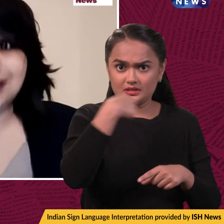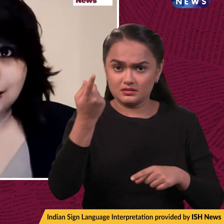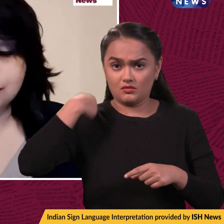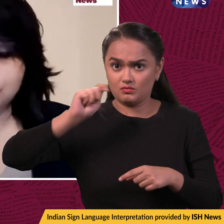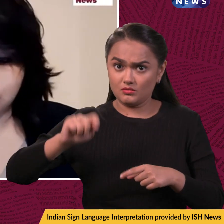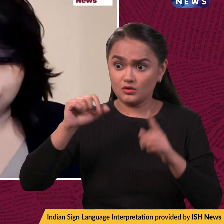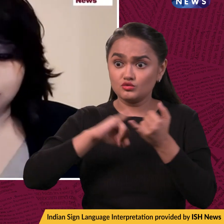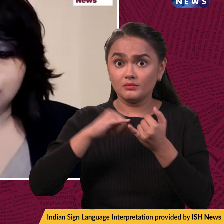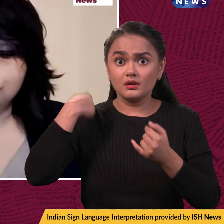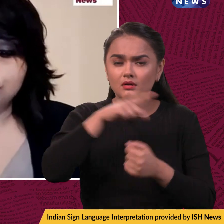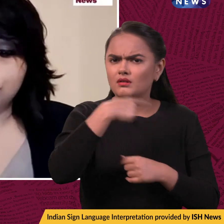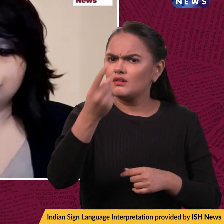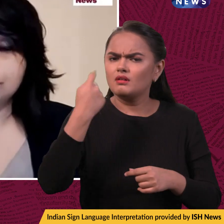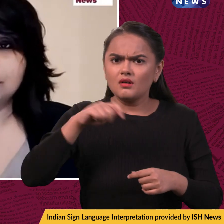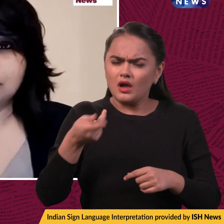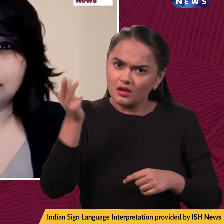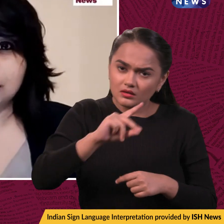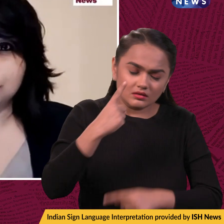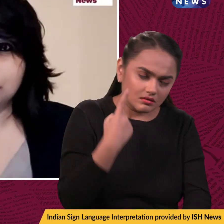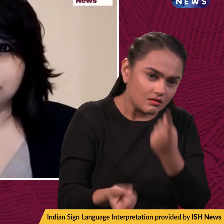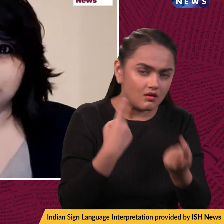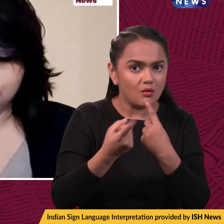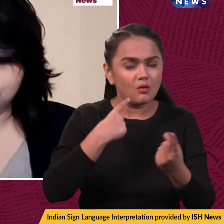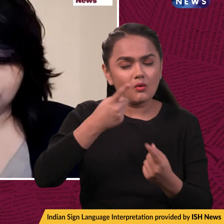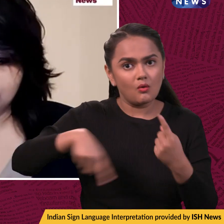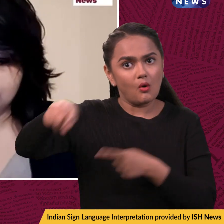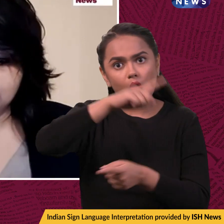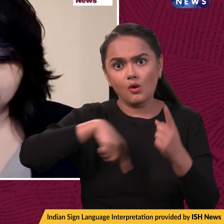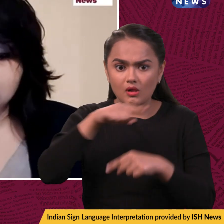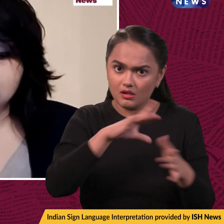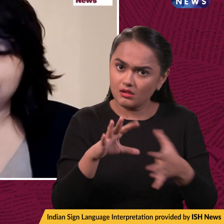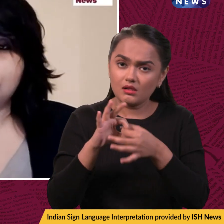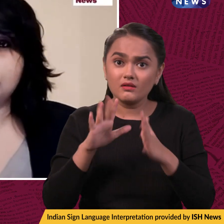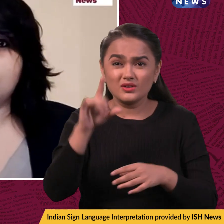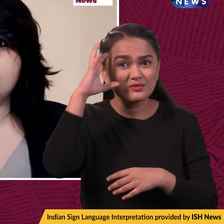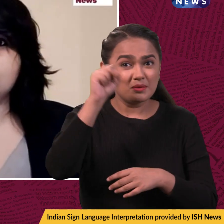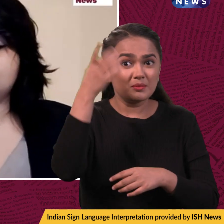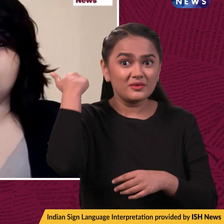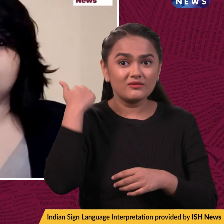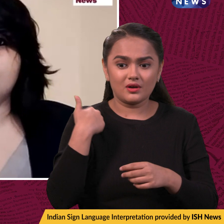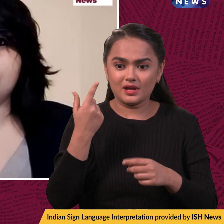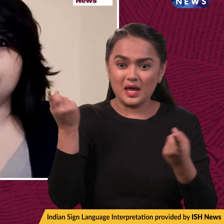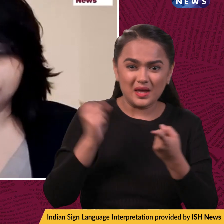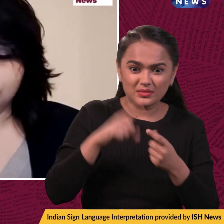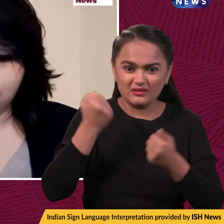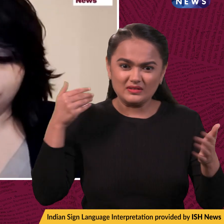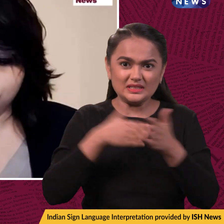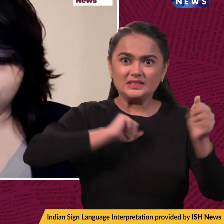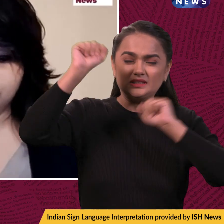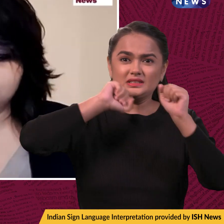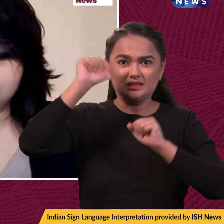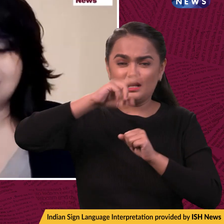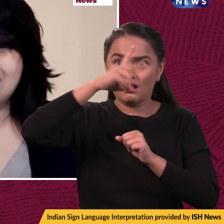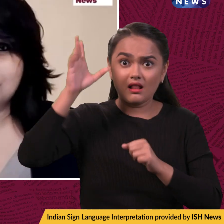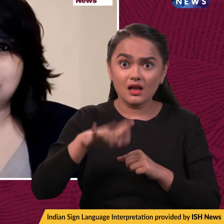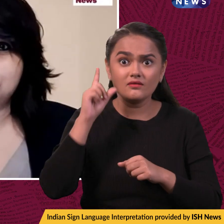a retired judge to monitor the investigation in the Lakhimpur Kheri case. Now, remember, the violence took place on the 3rd of